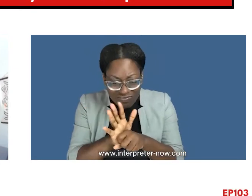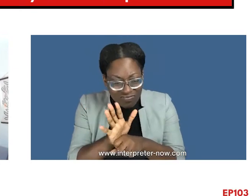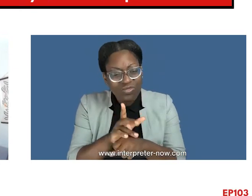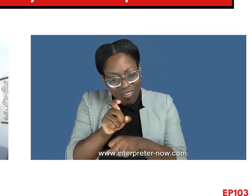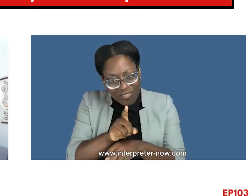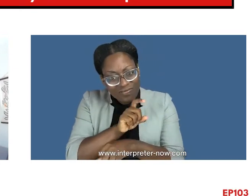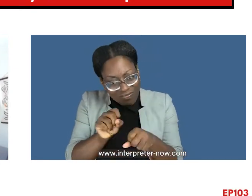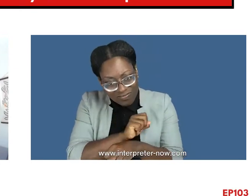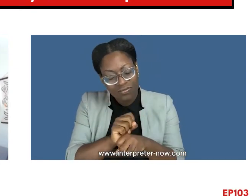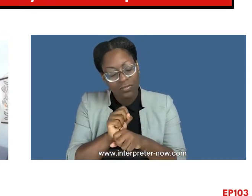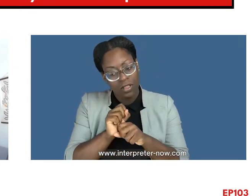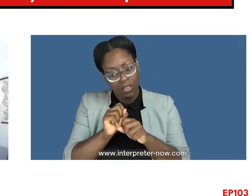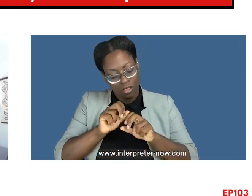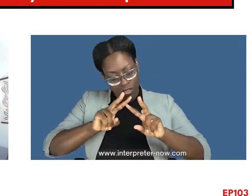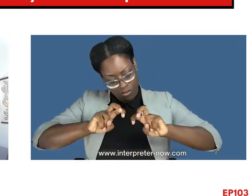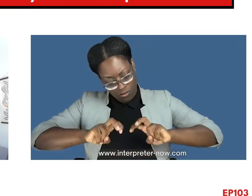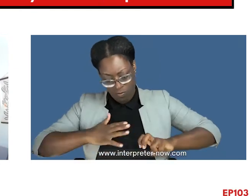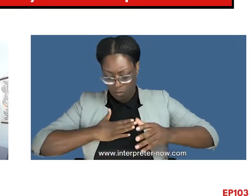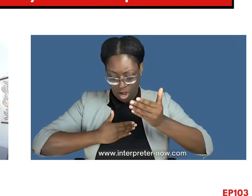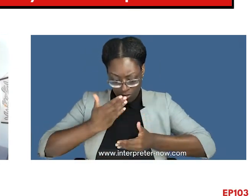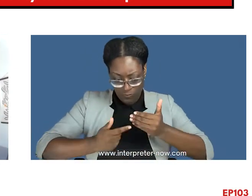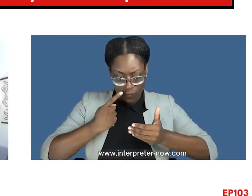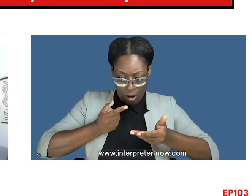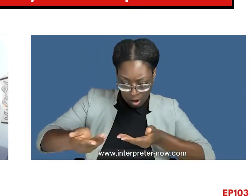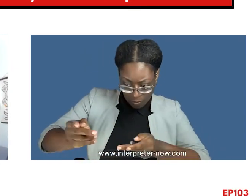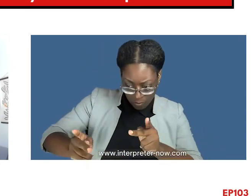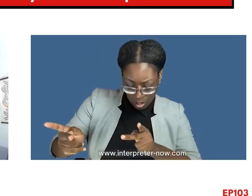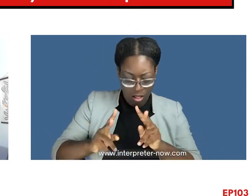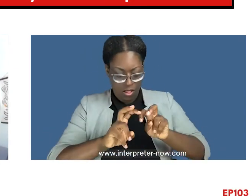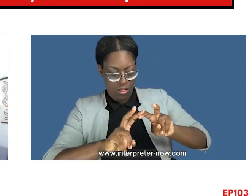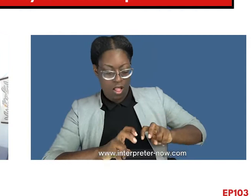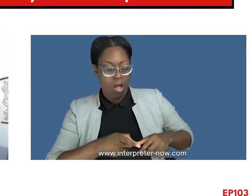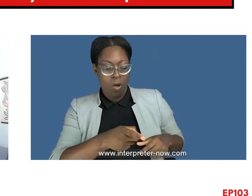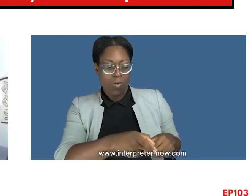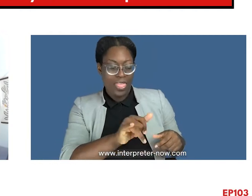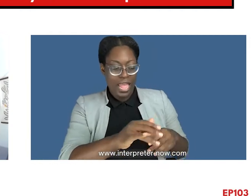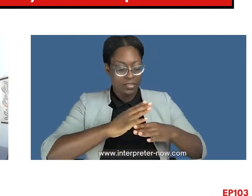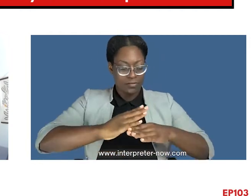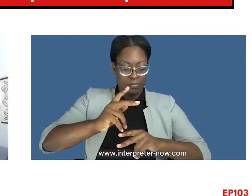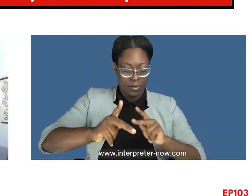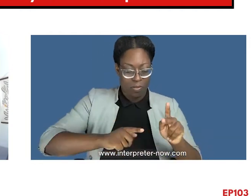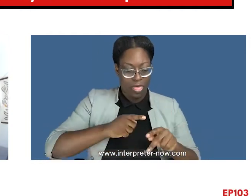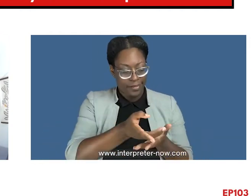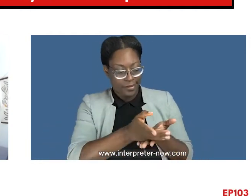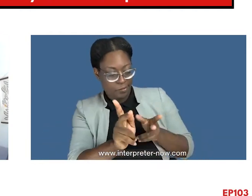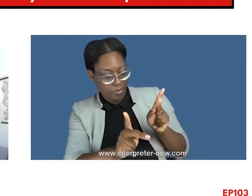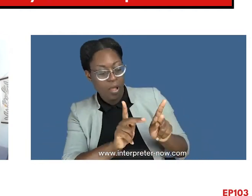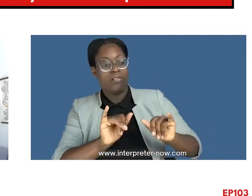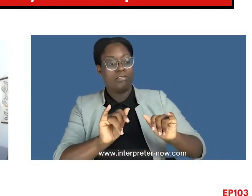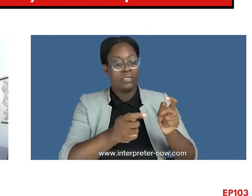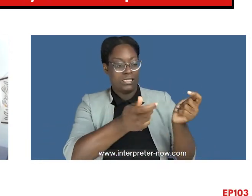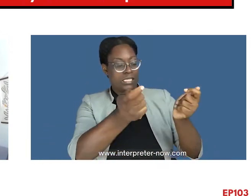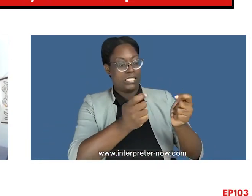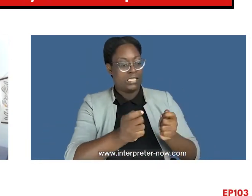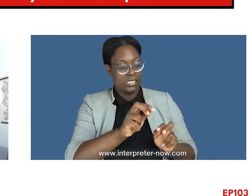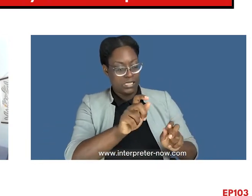not going to change things. You have to actually work on it. What is my hiring process? How are we unintentionally